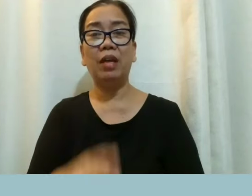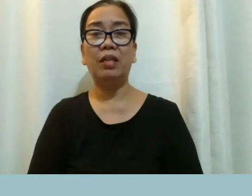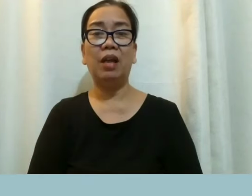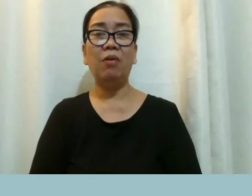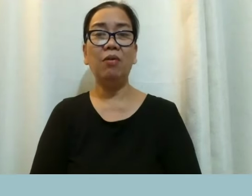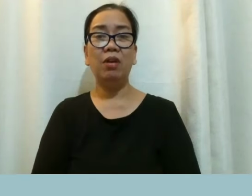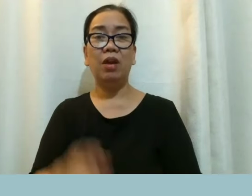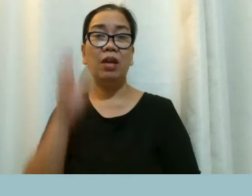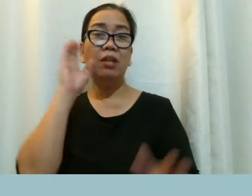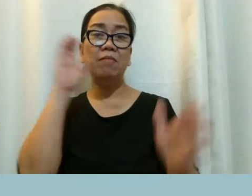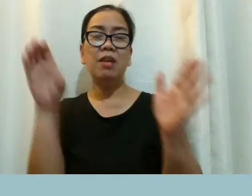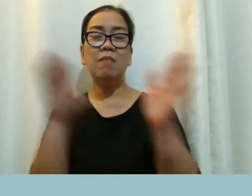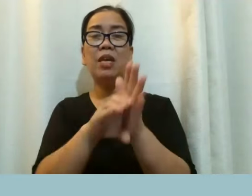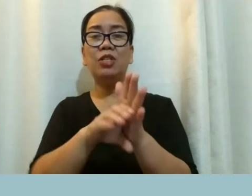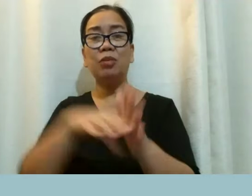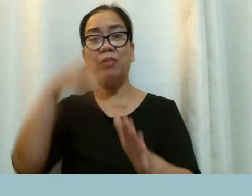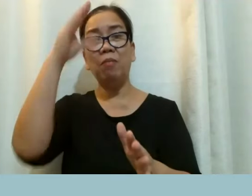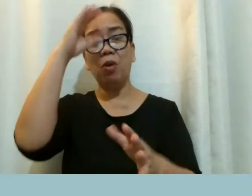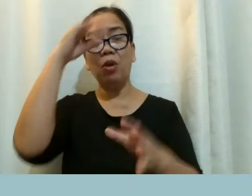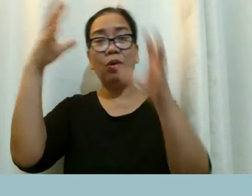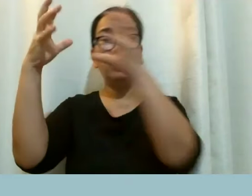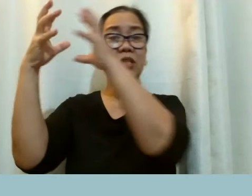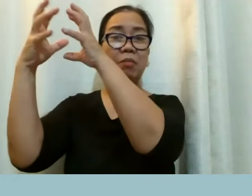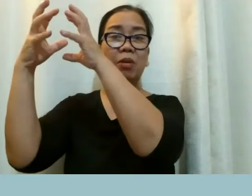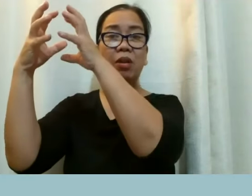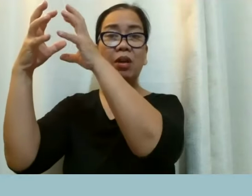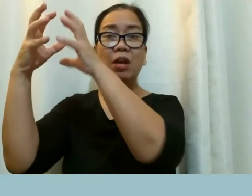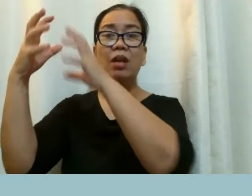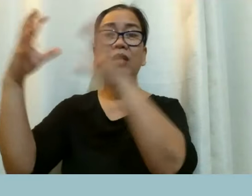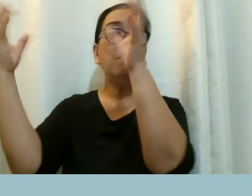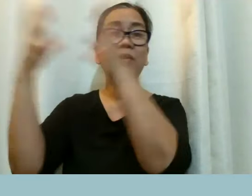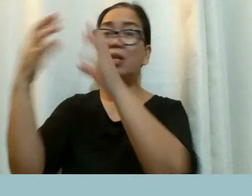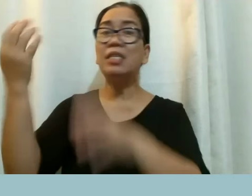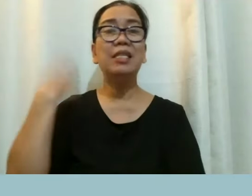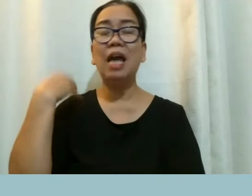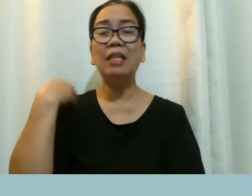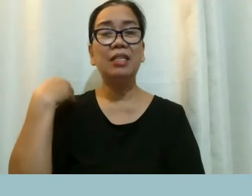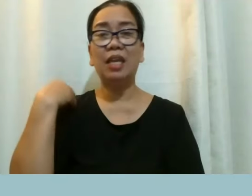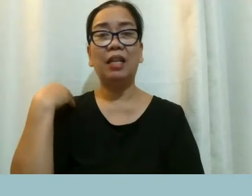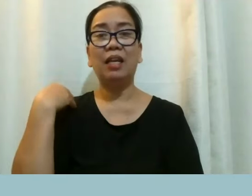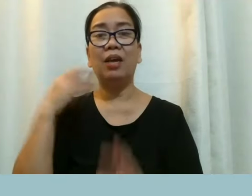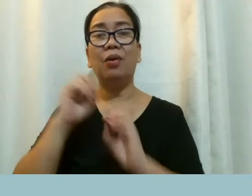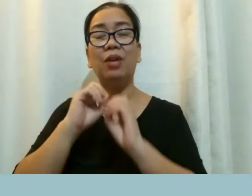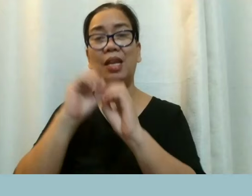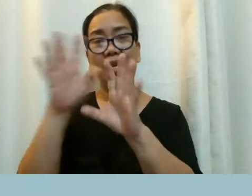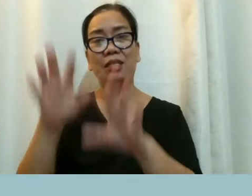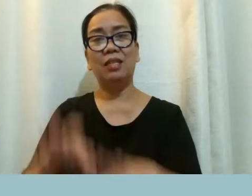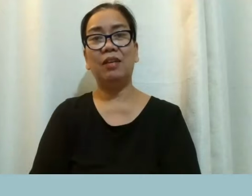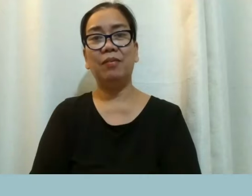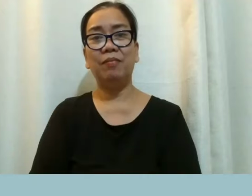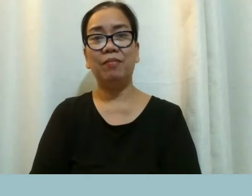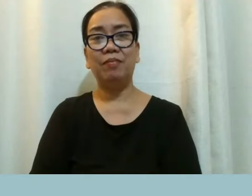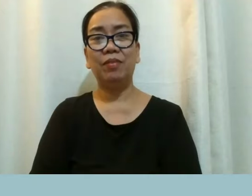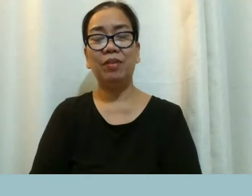seeing right now, and an image of the boy holding the ball is not yet